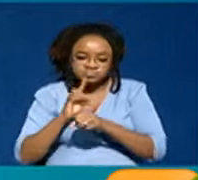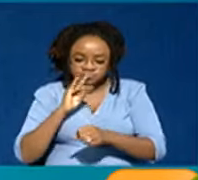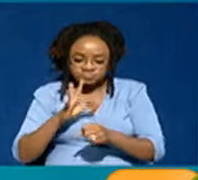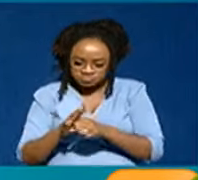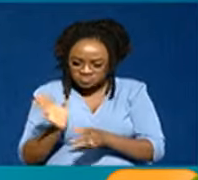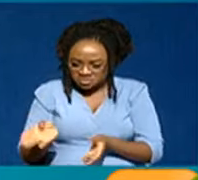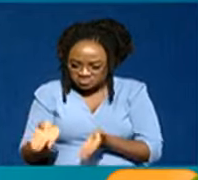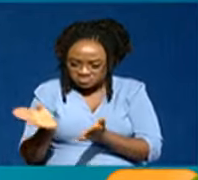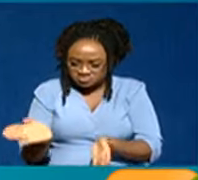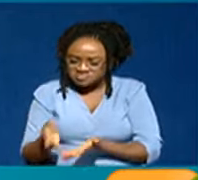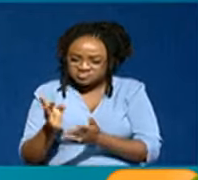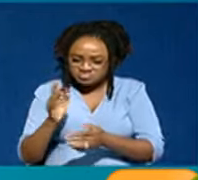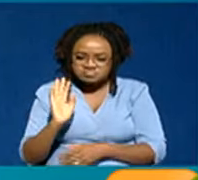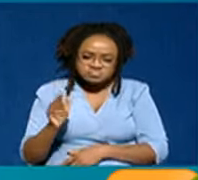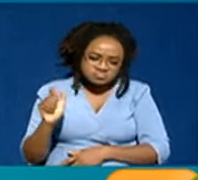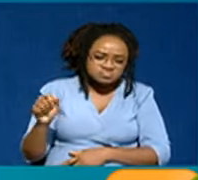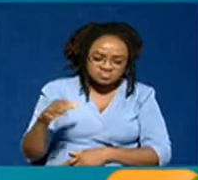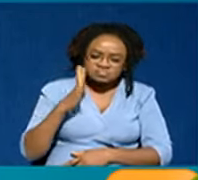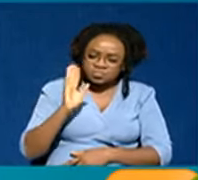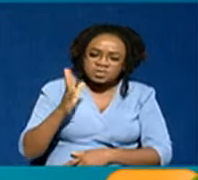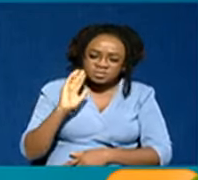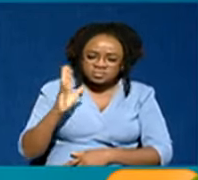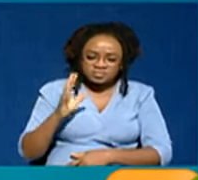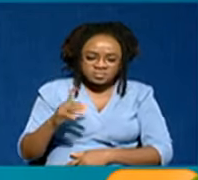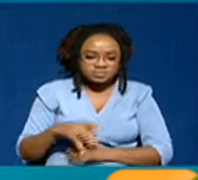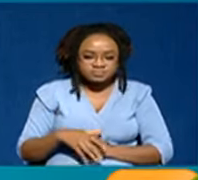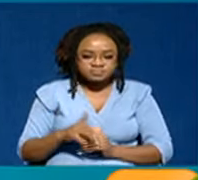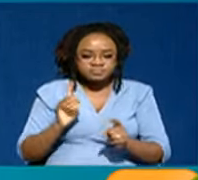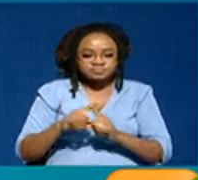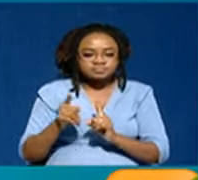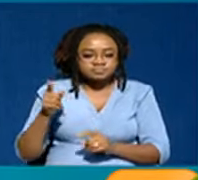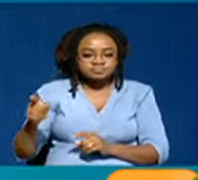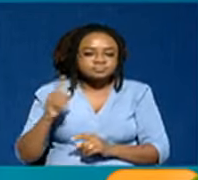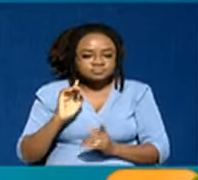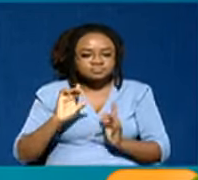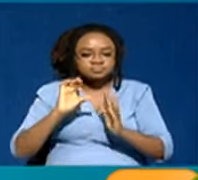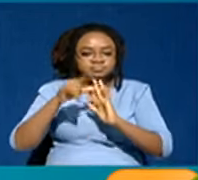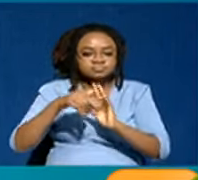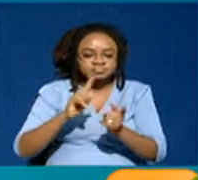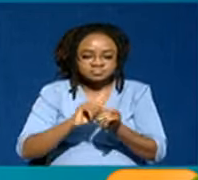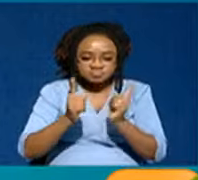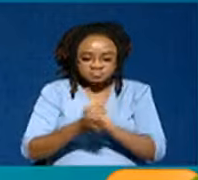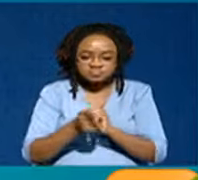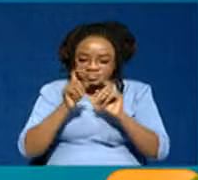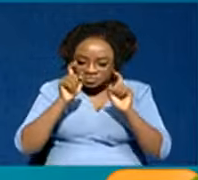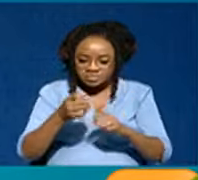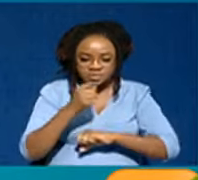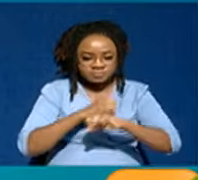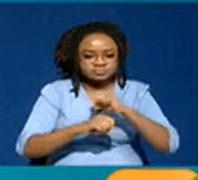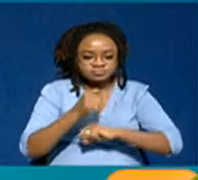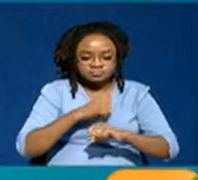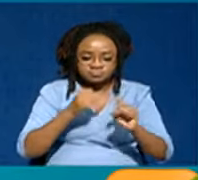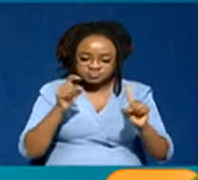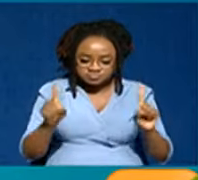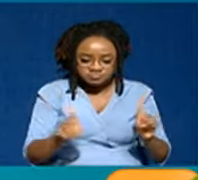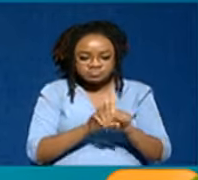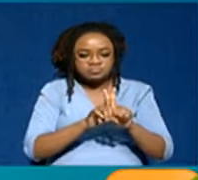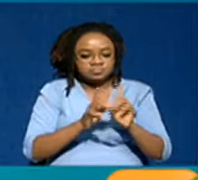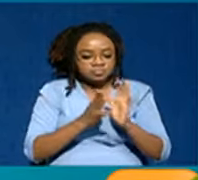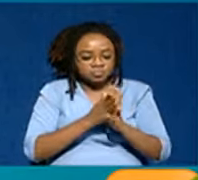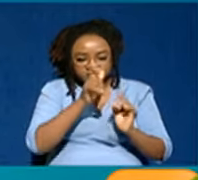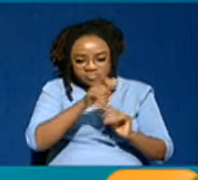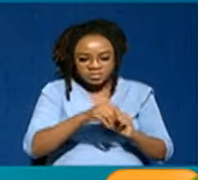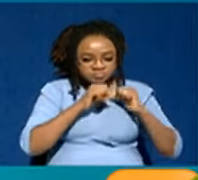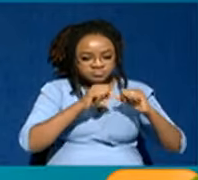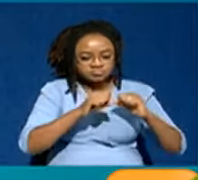up. They keep giving hope to the members that these things will be done. Then you realize you must take an action and stand by that particular action till these